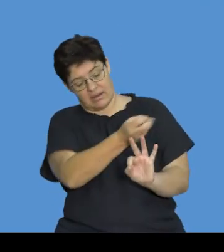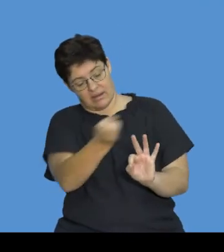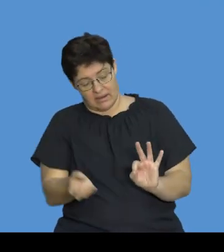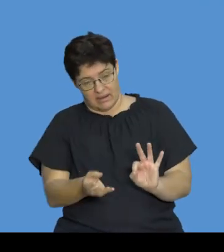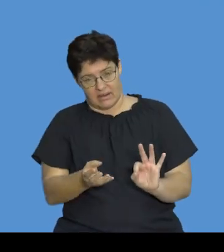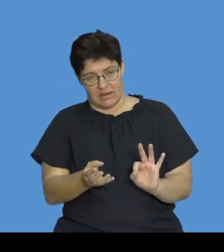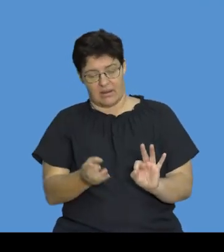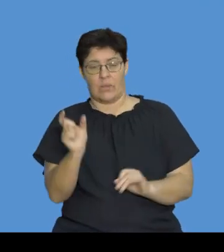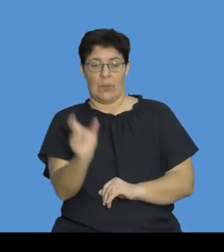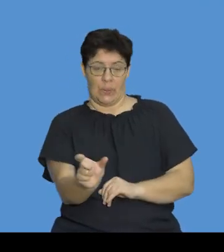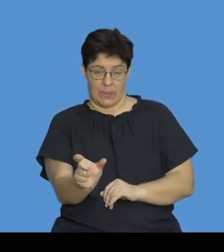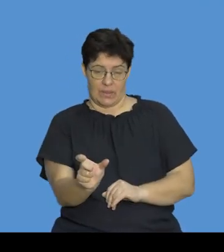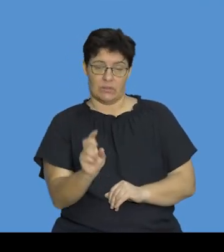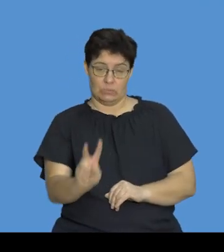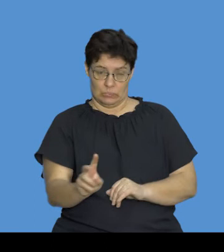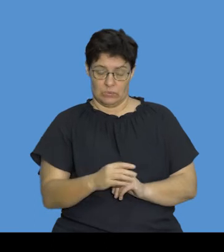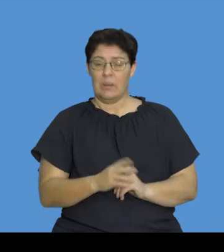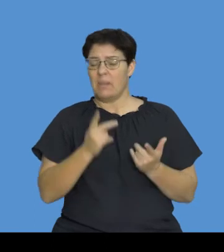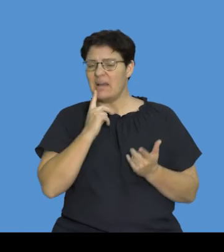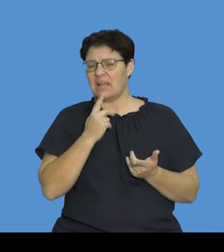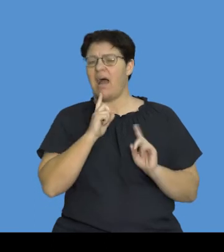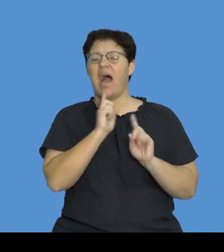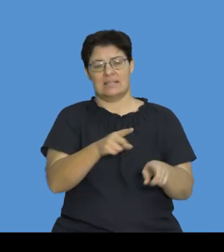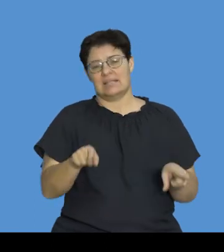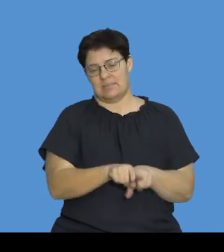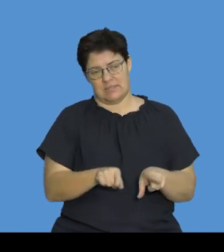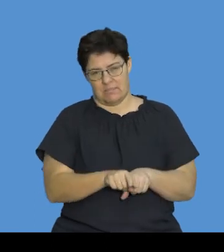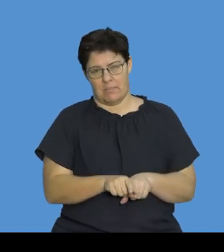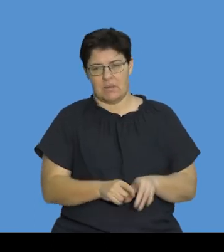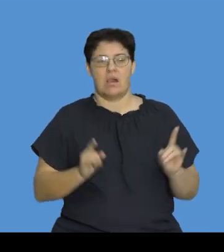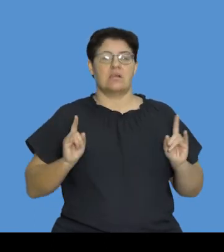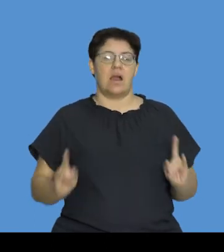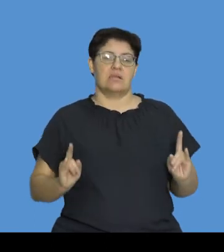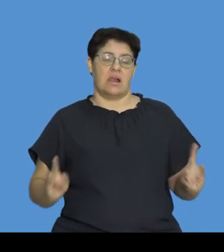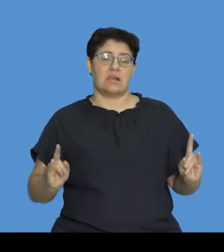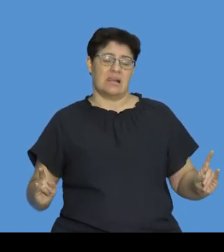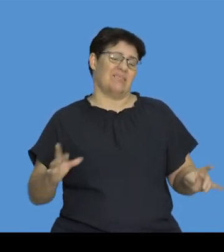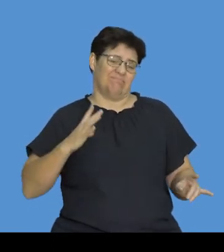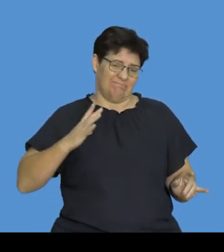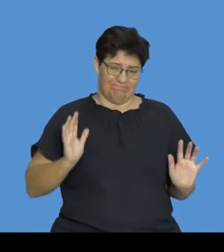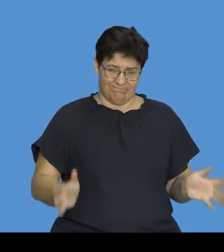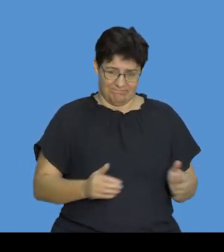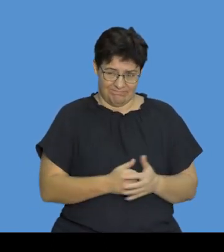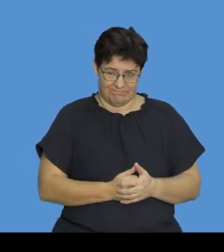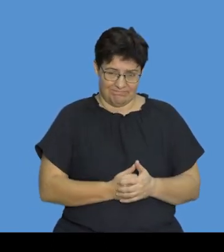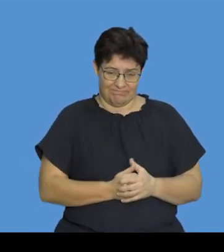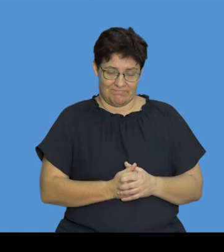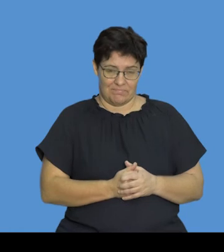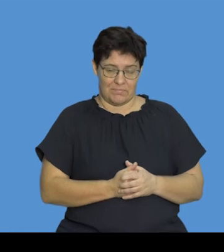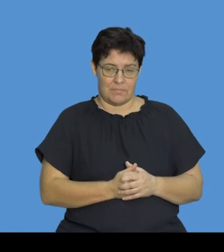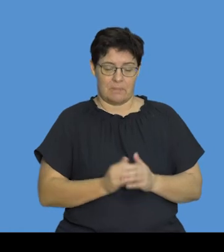up to you. It will still give you the same answer. It will just become a very long calculation that you're going to do